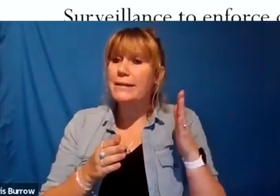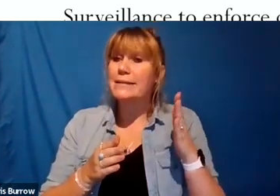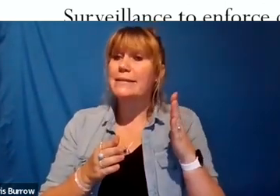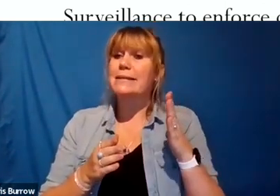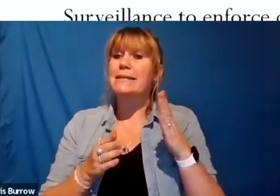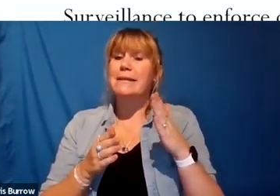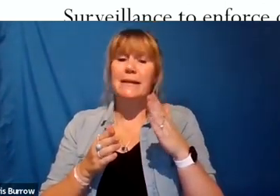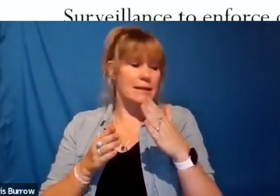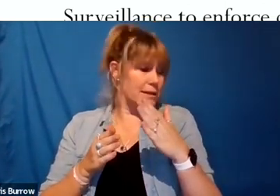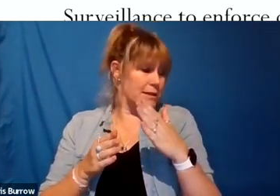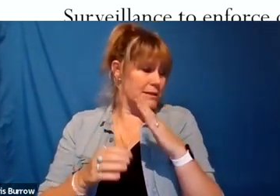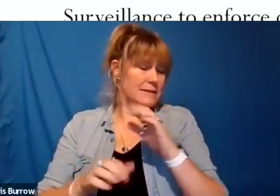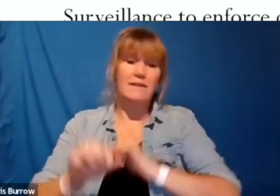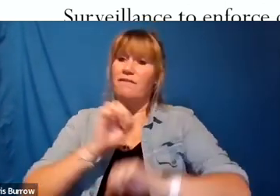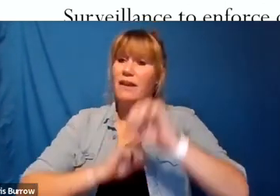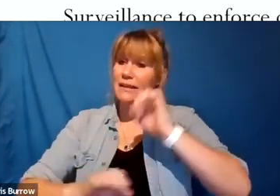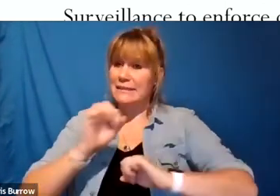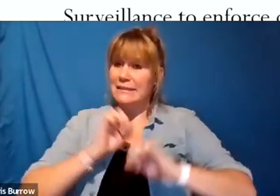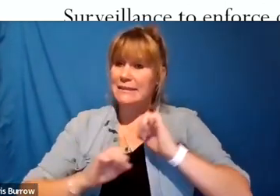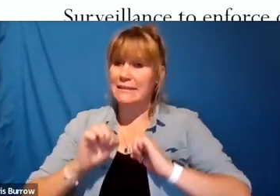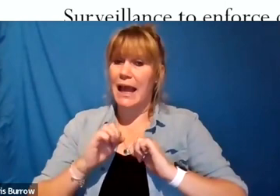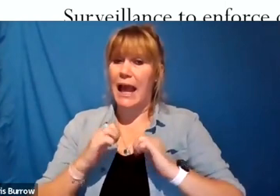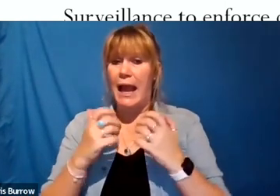the silently contaminating other.